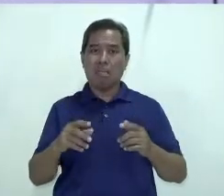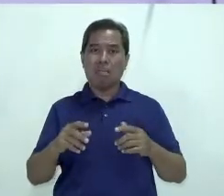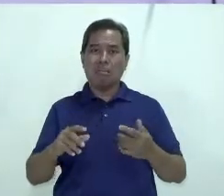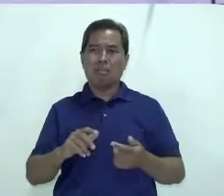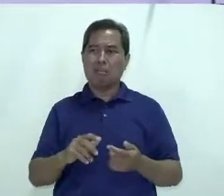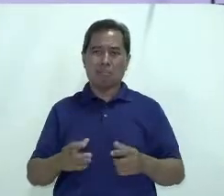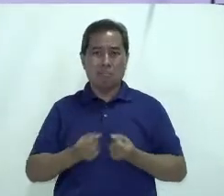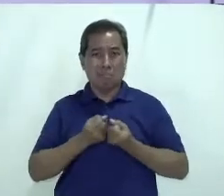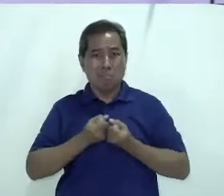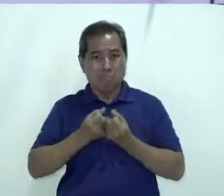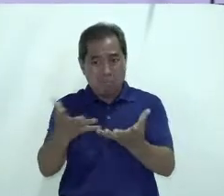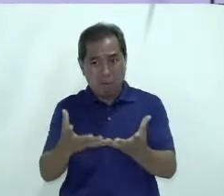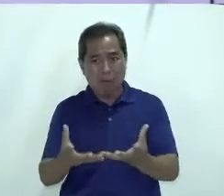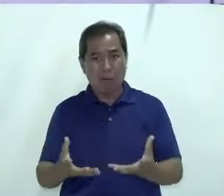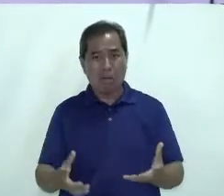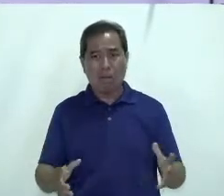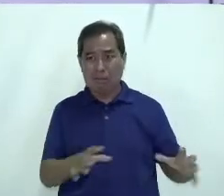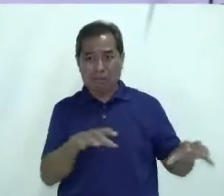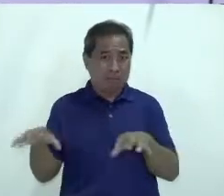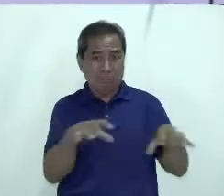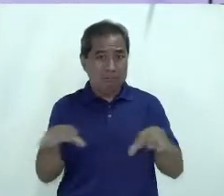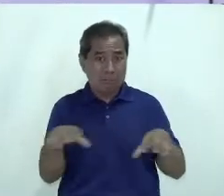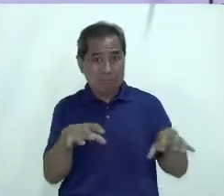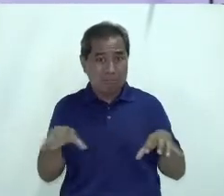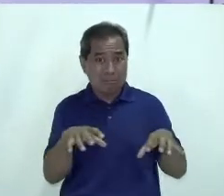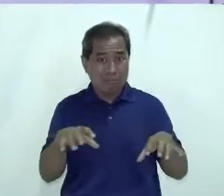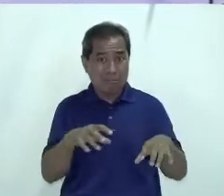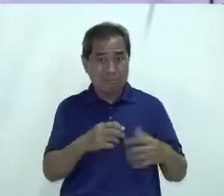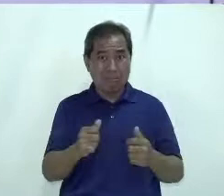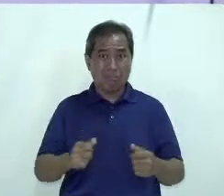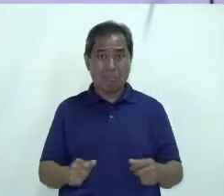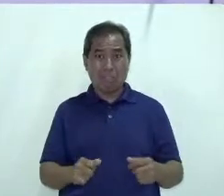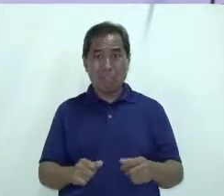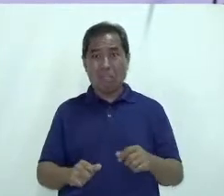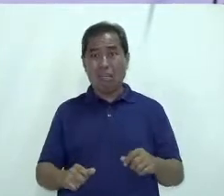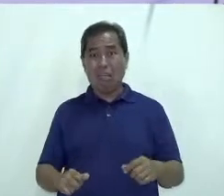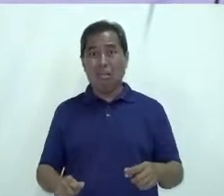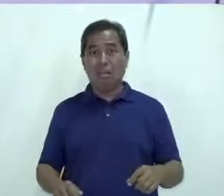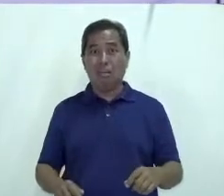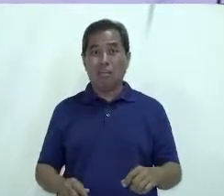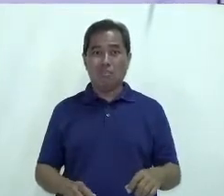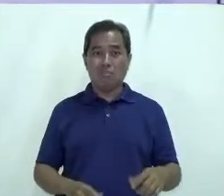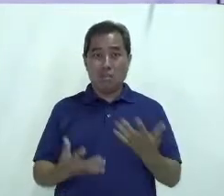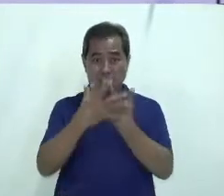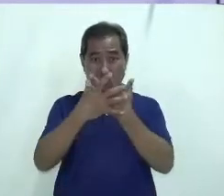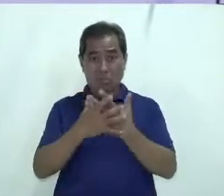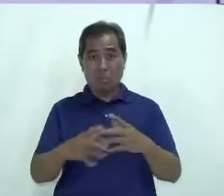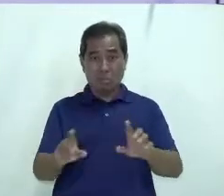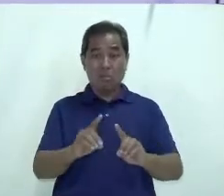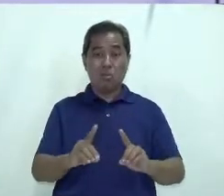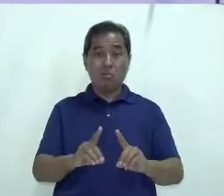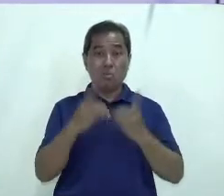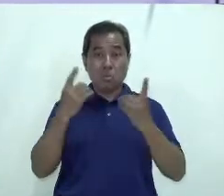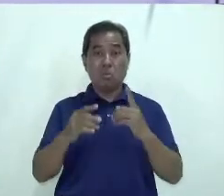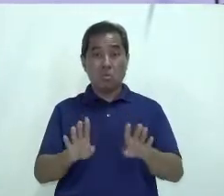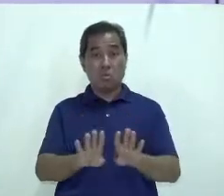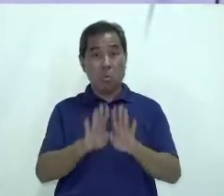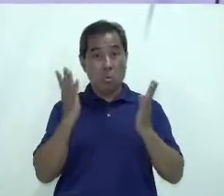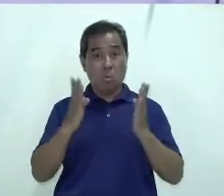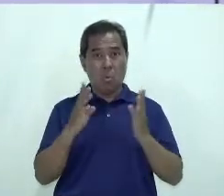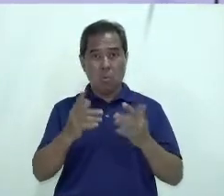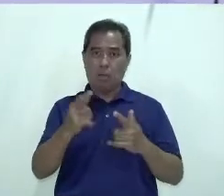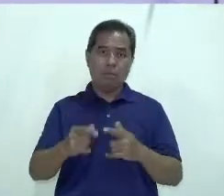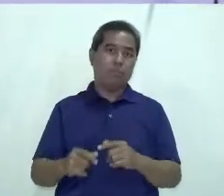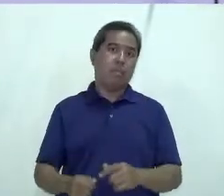earthquake? They cause prison doors to open? They cause chains to be loosed? That's